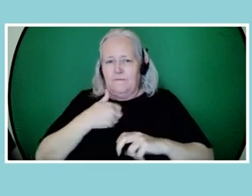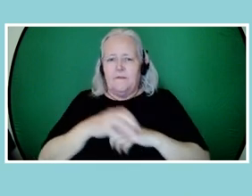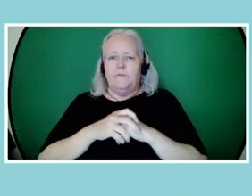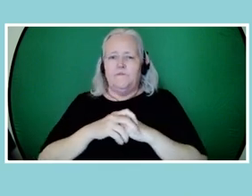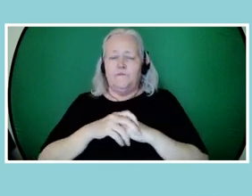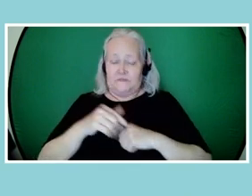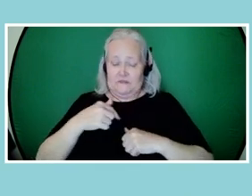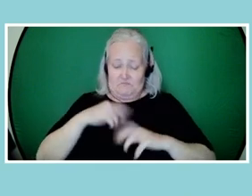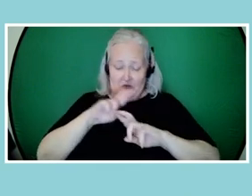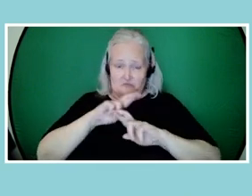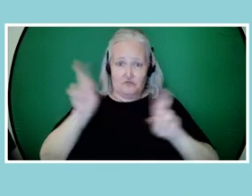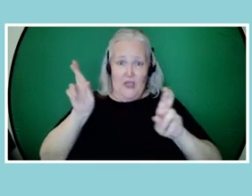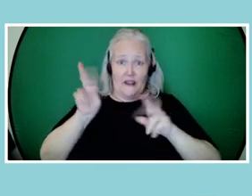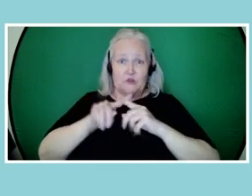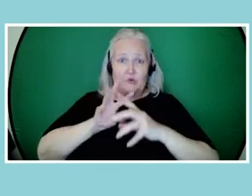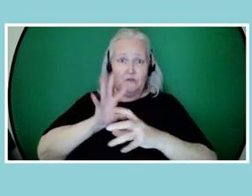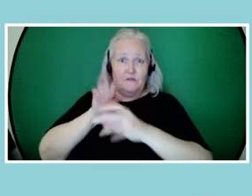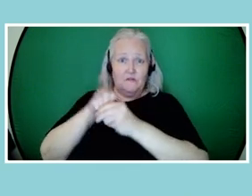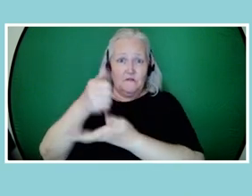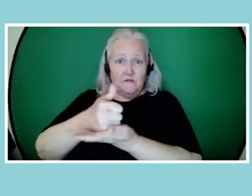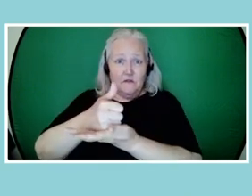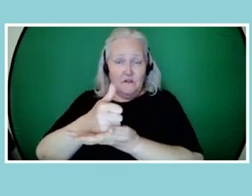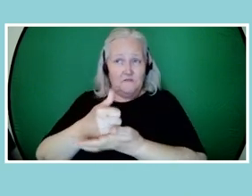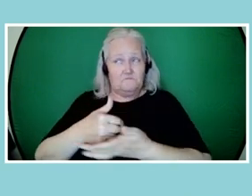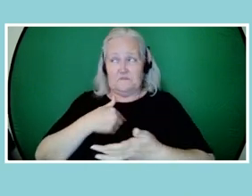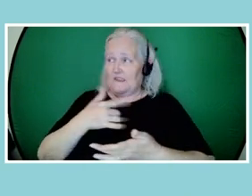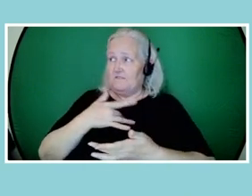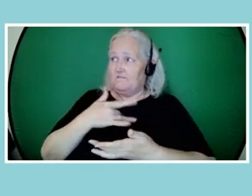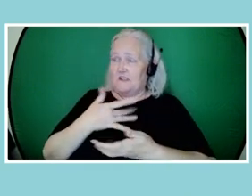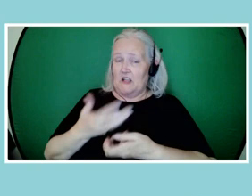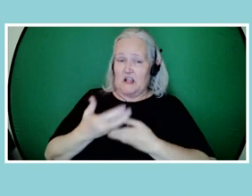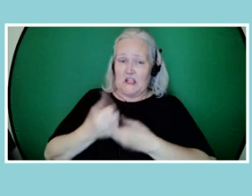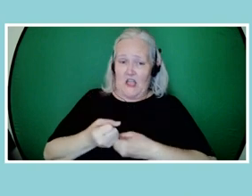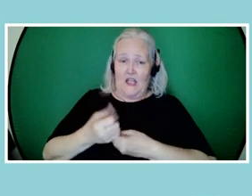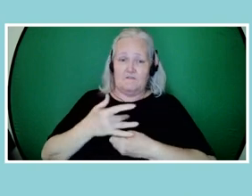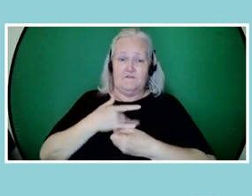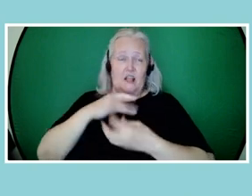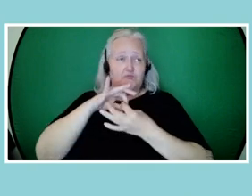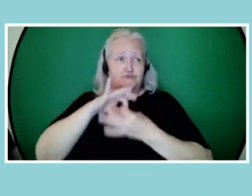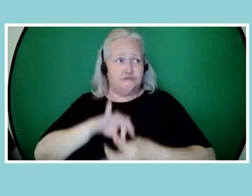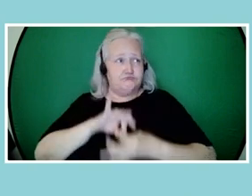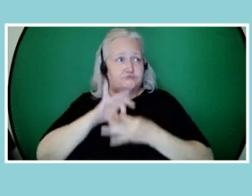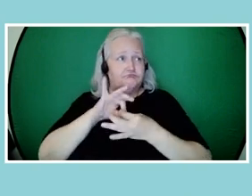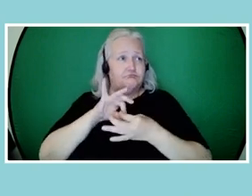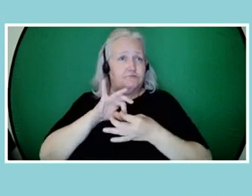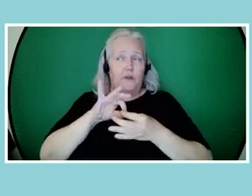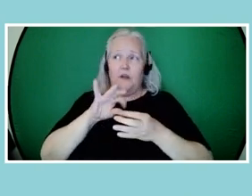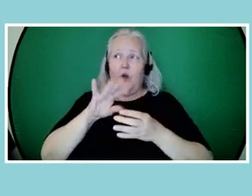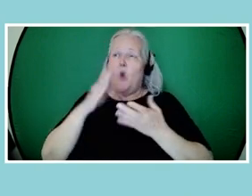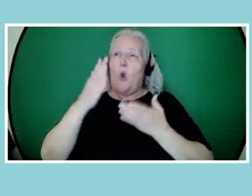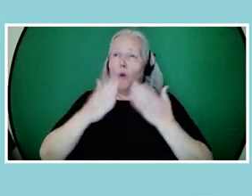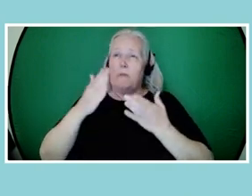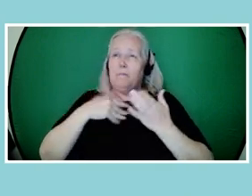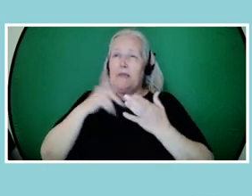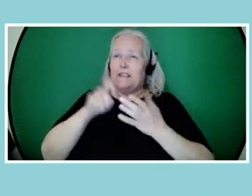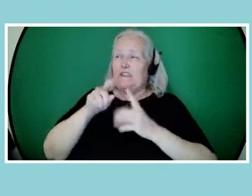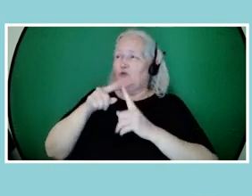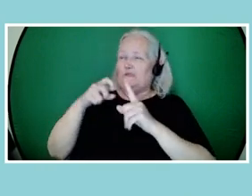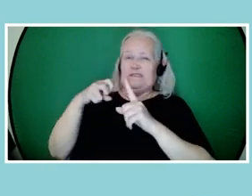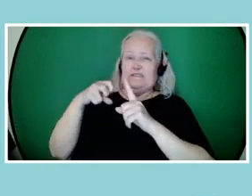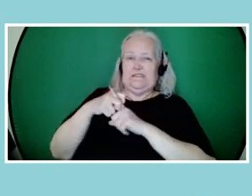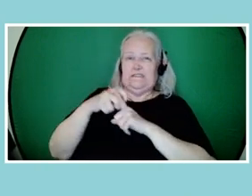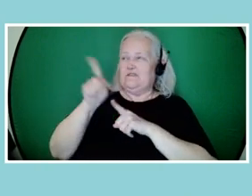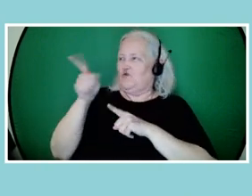intervene? Do I feel confident enough? Do I feel grounded enough? Do I need to actually ask somebody else to come over and provide